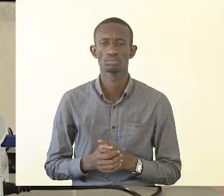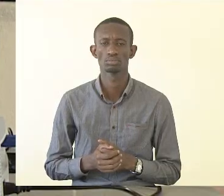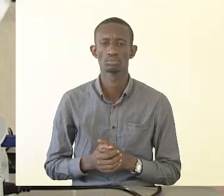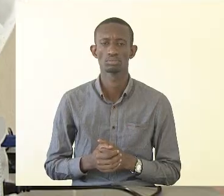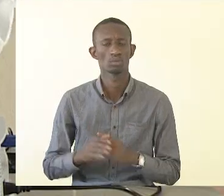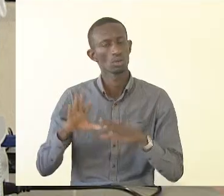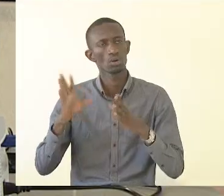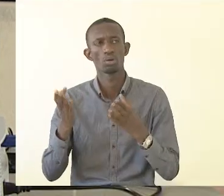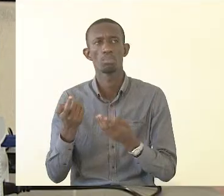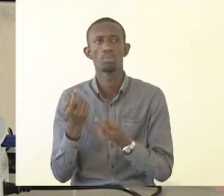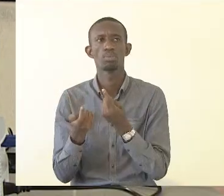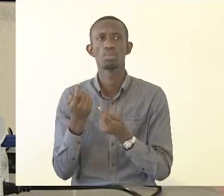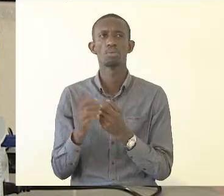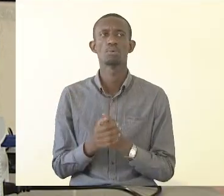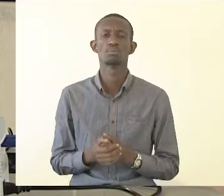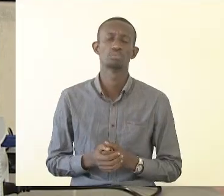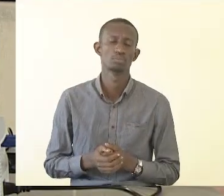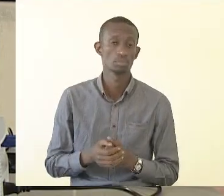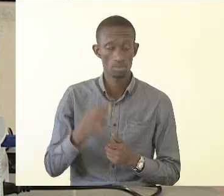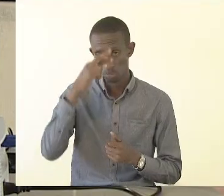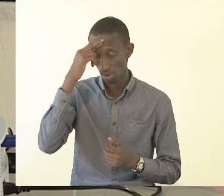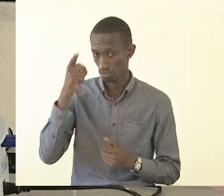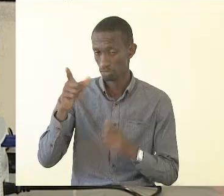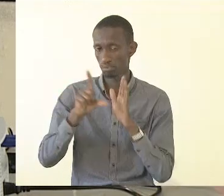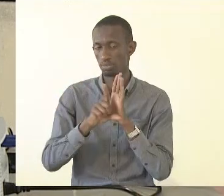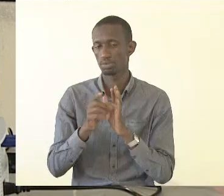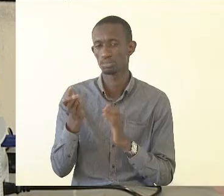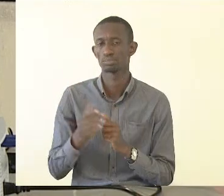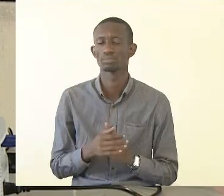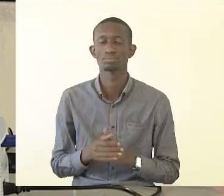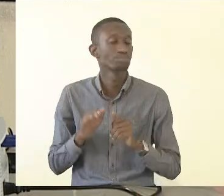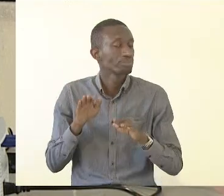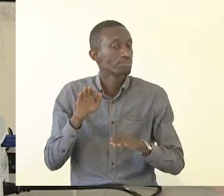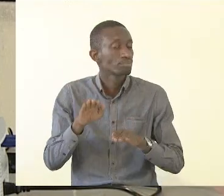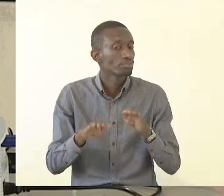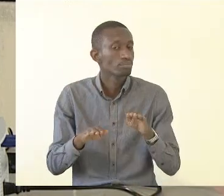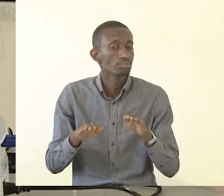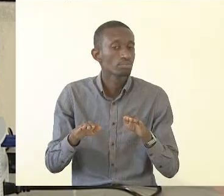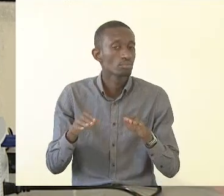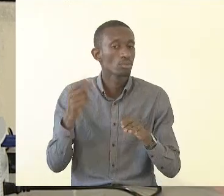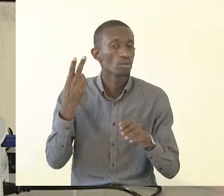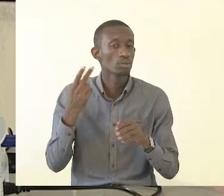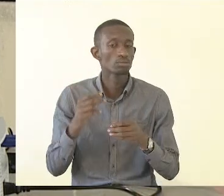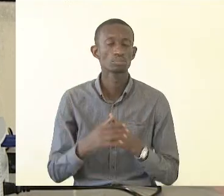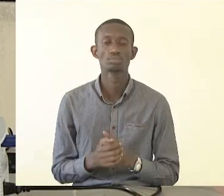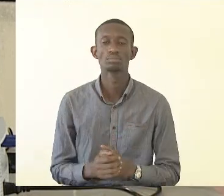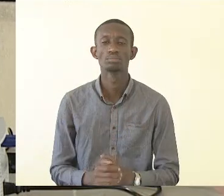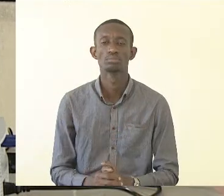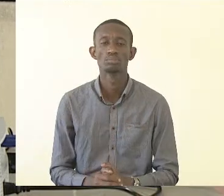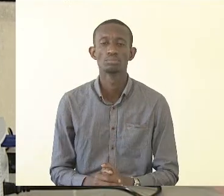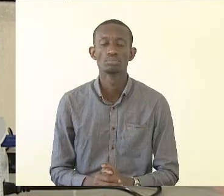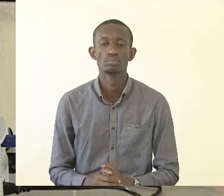that can be used. Those are the conditions. Step number 2, remember I have to, step number 2.